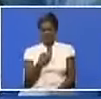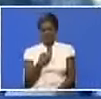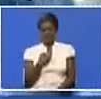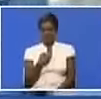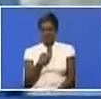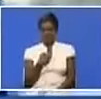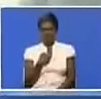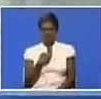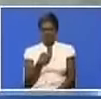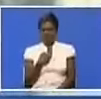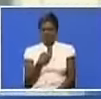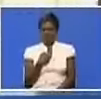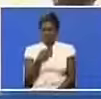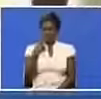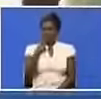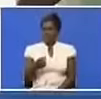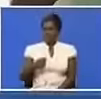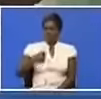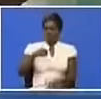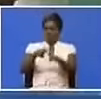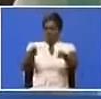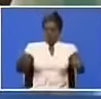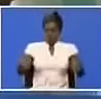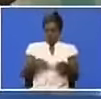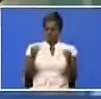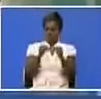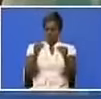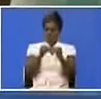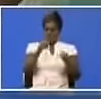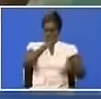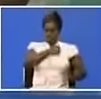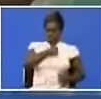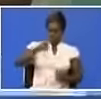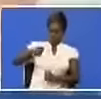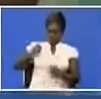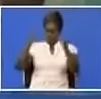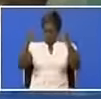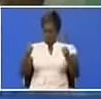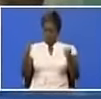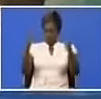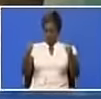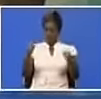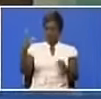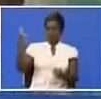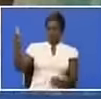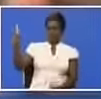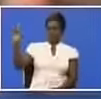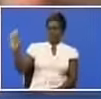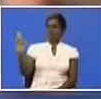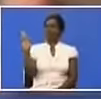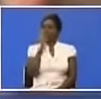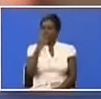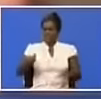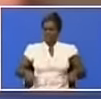One that led him straight to the hospital's ward to meet face to face with the brave men and women of Kenya's Defense Forces who risked